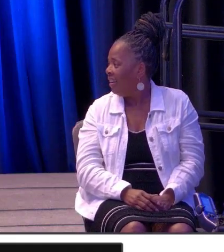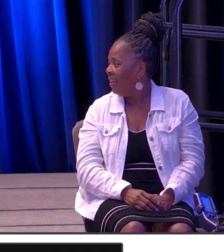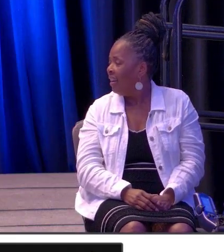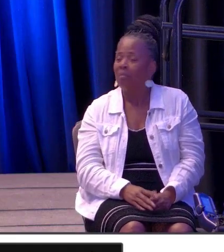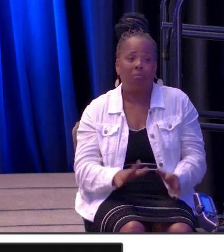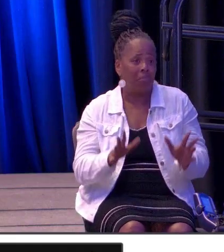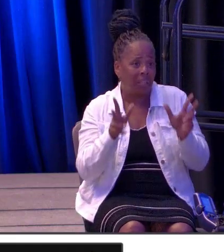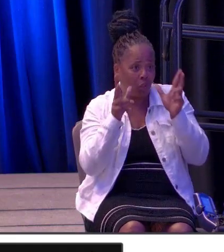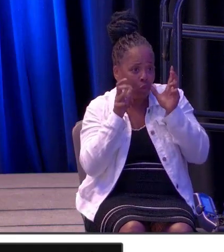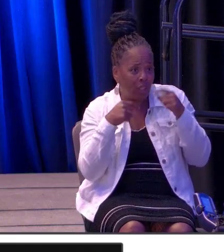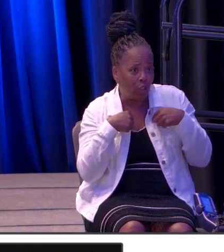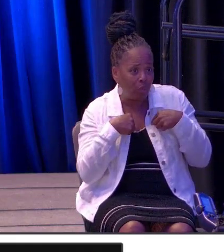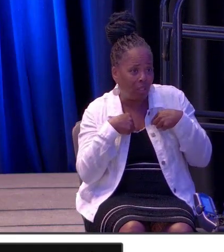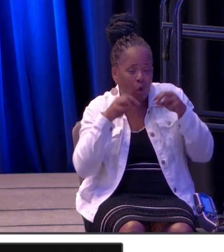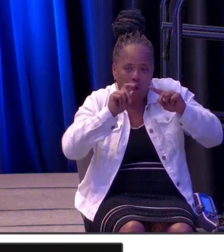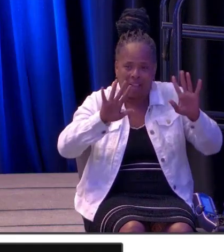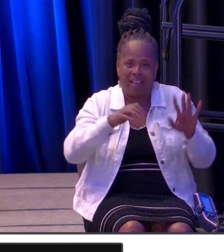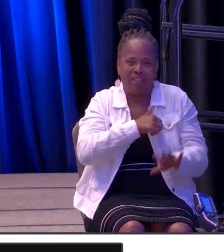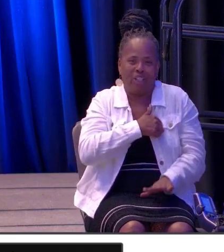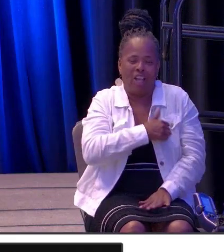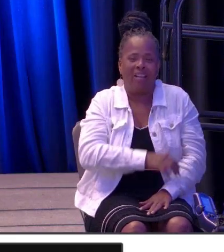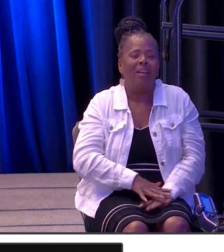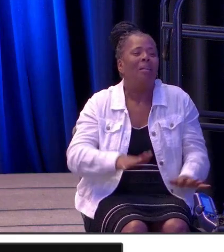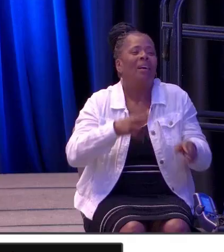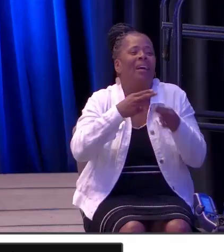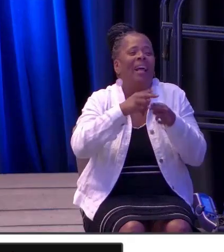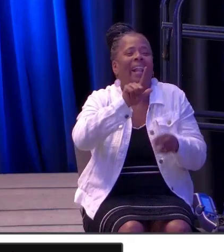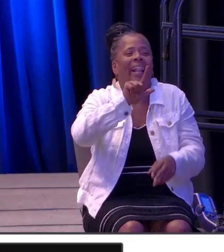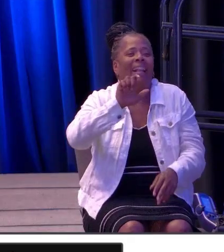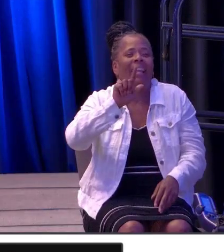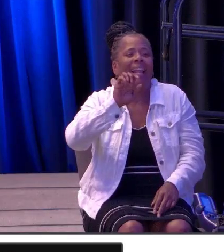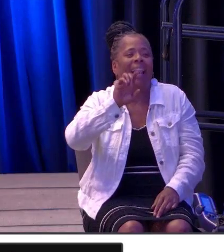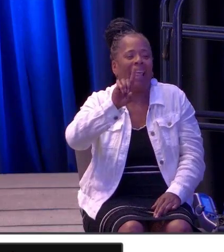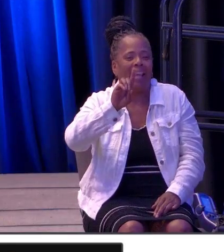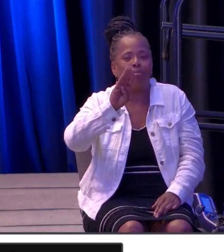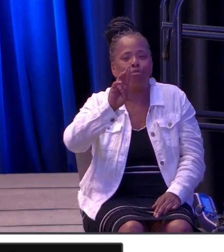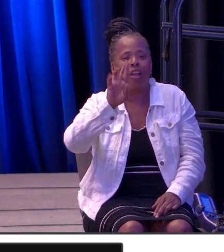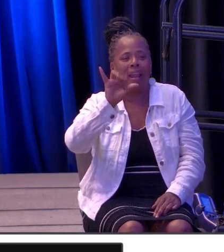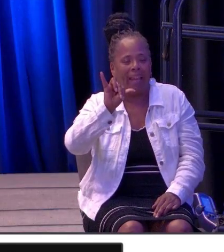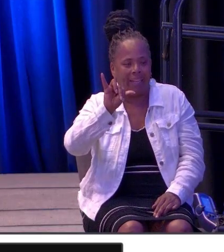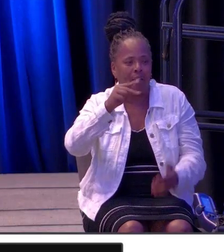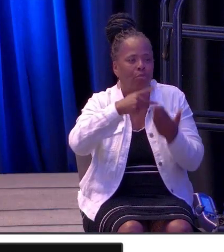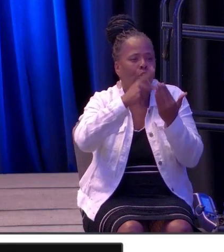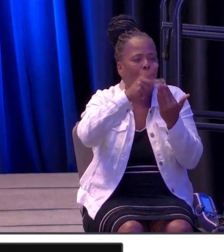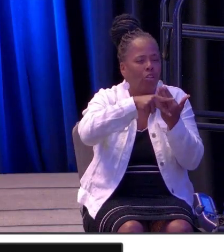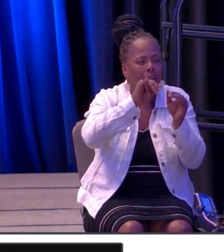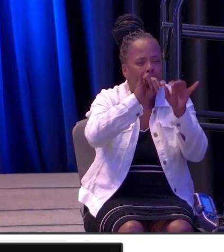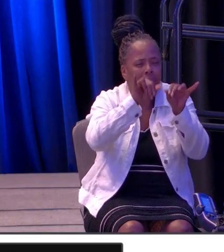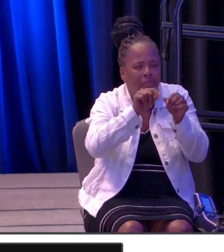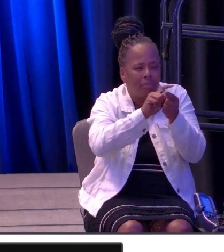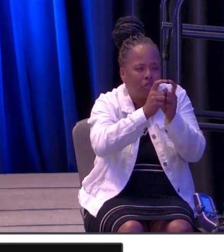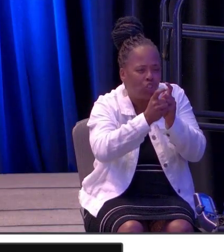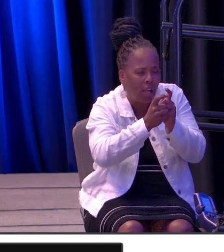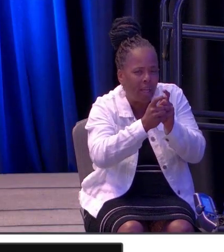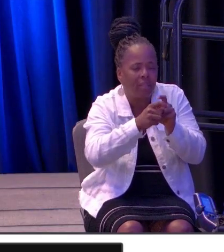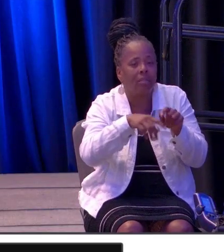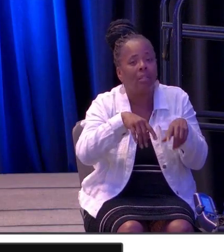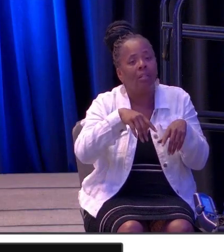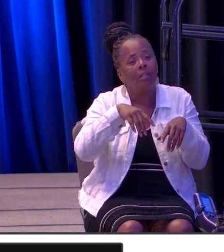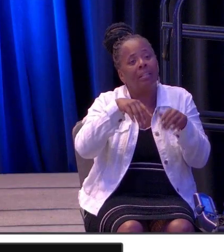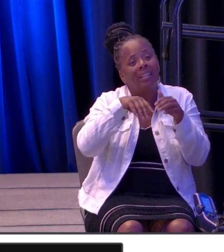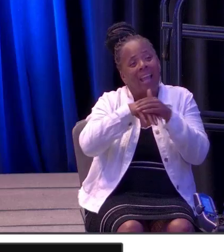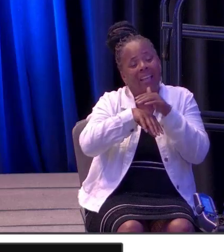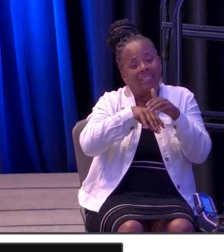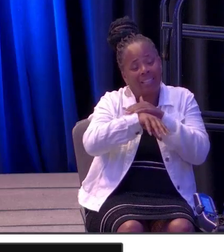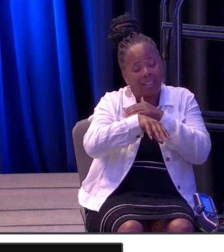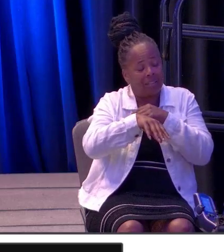Can you hear me? Oh, there you go. Sorry. My name is Leland Brady. I am the Program and Systems Change Manager at Access to Independence in